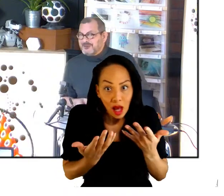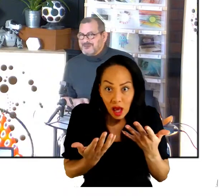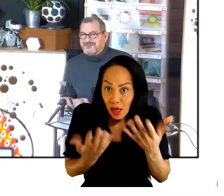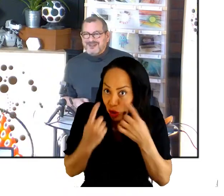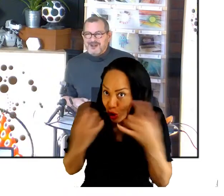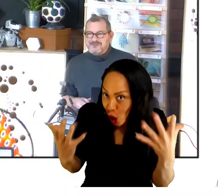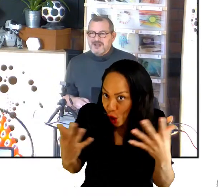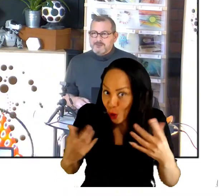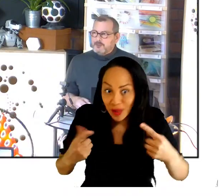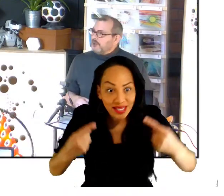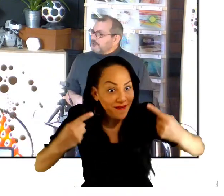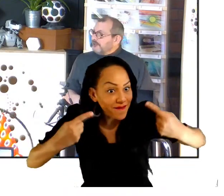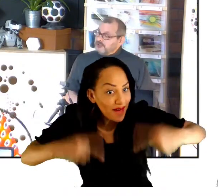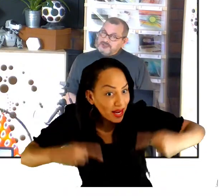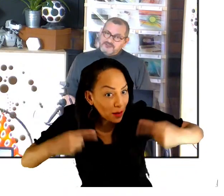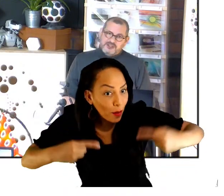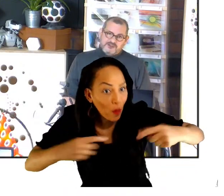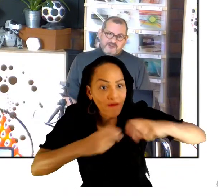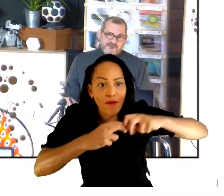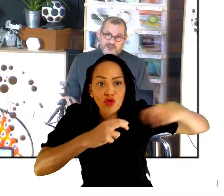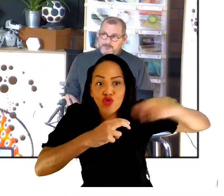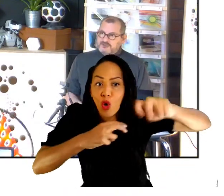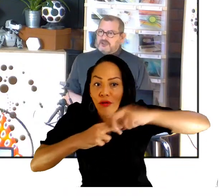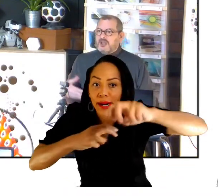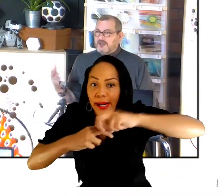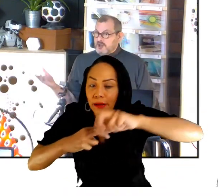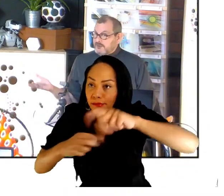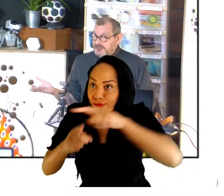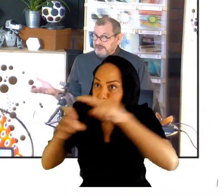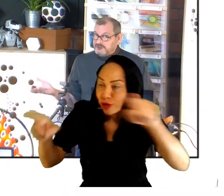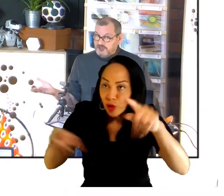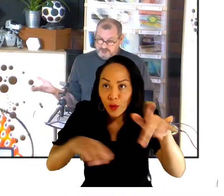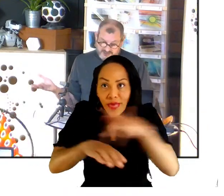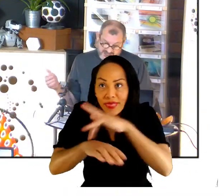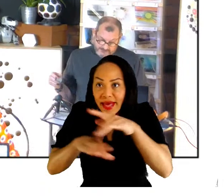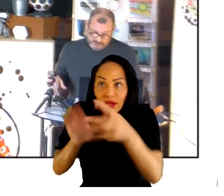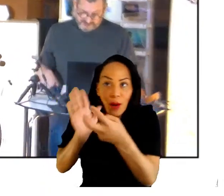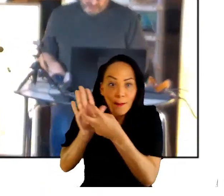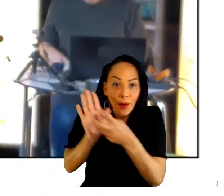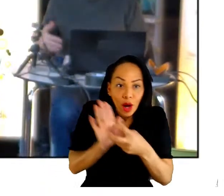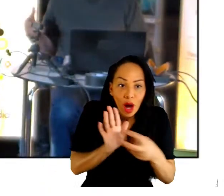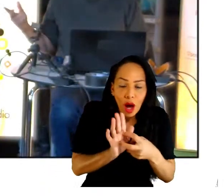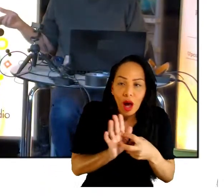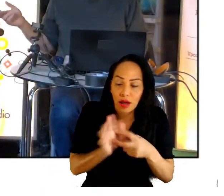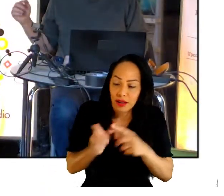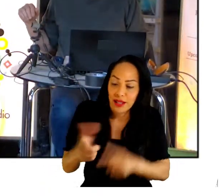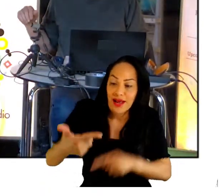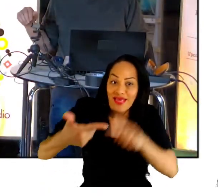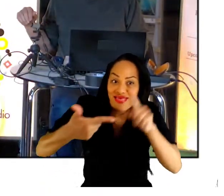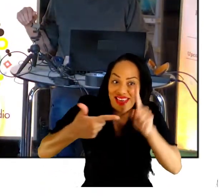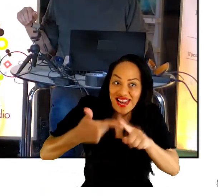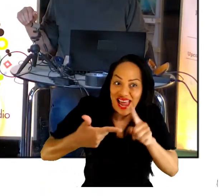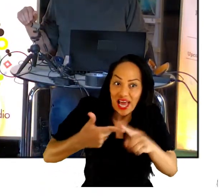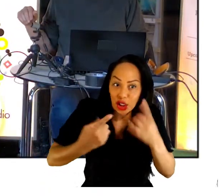theatre booker, but we're also at the early stages of development of our next show, and we'll be talking a bit about